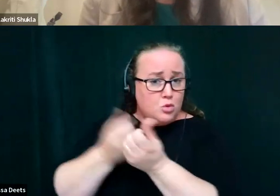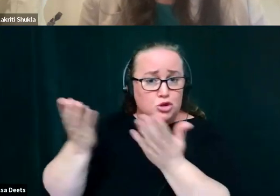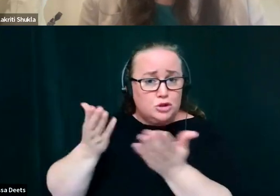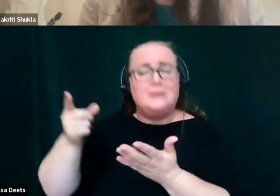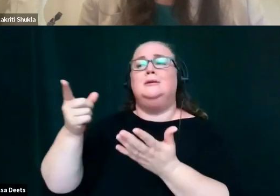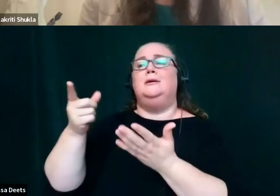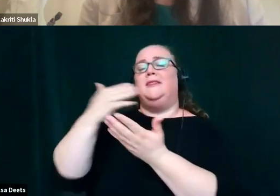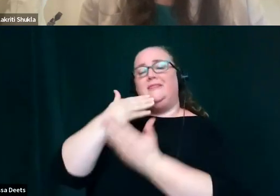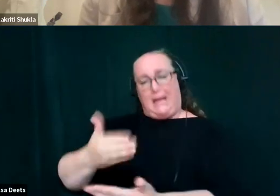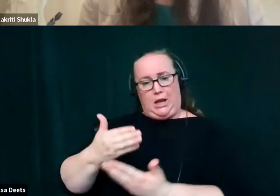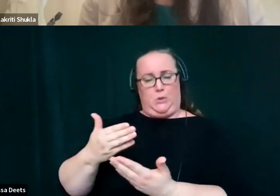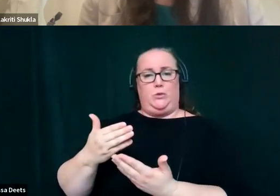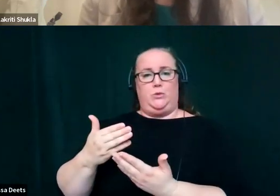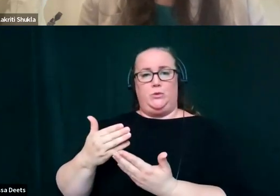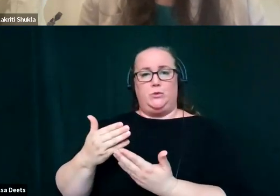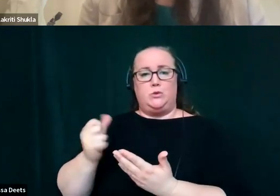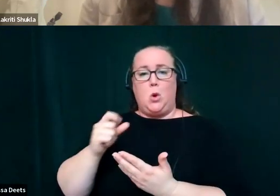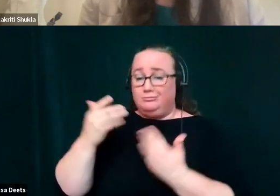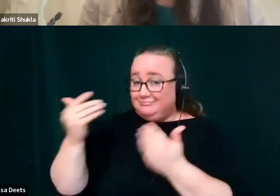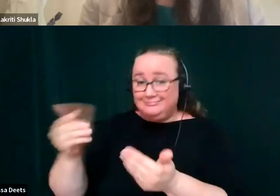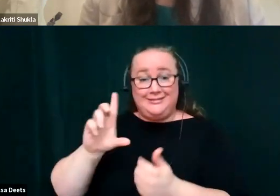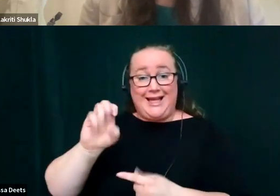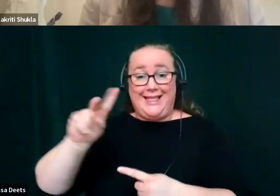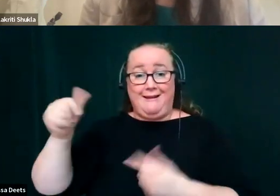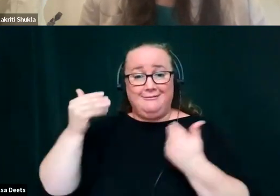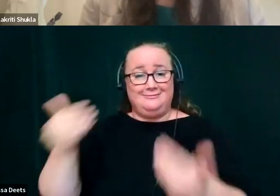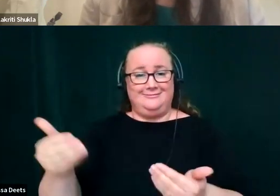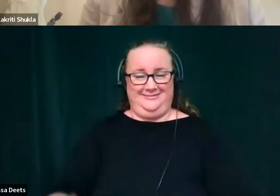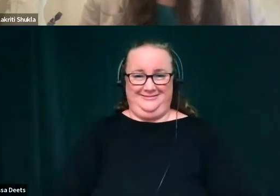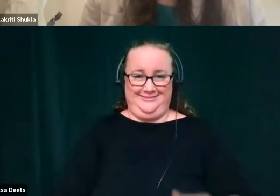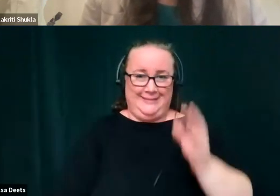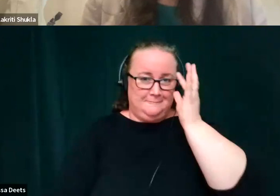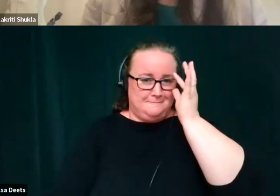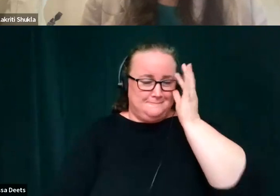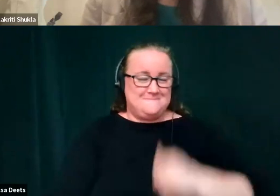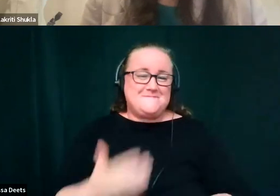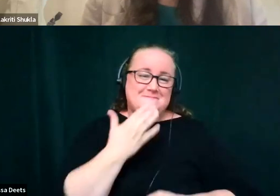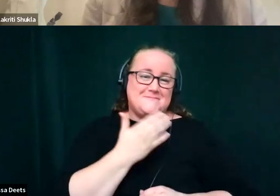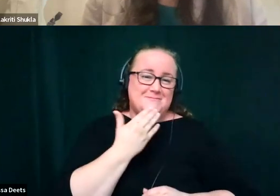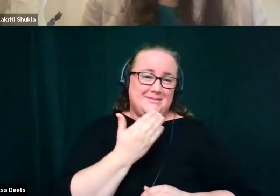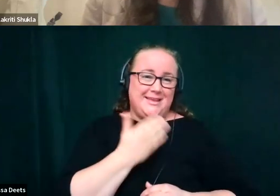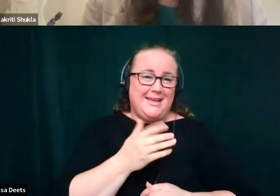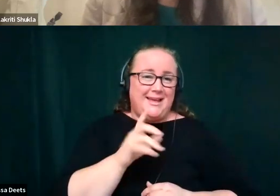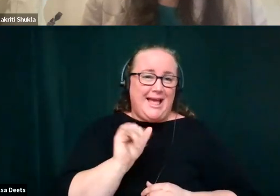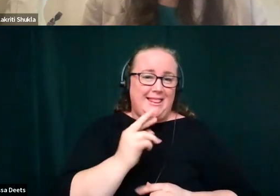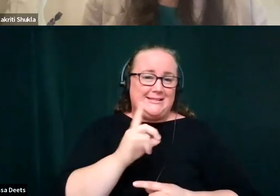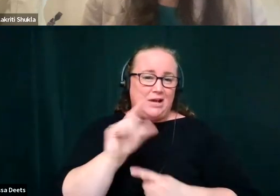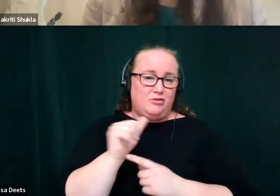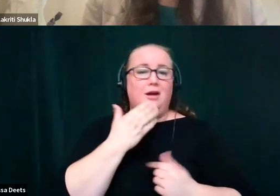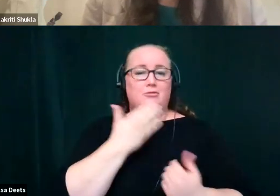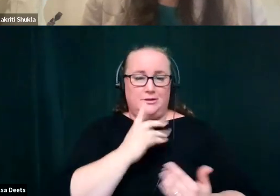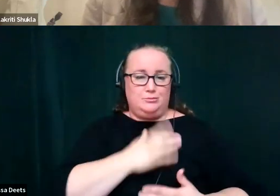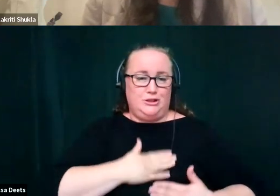So please, without further ado, Elena, please take it away. Thank you so much, Alexander, and thank you to